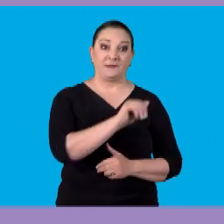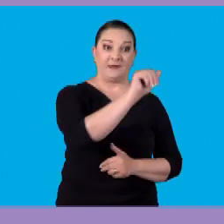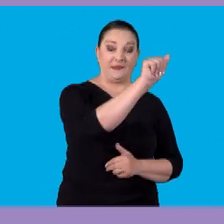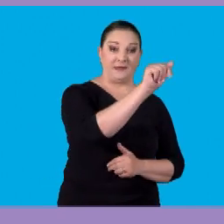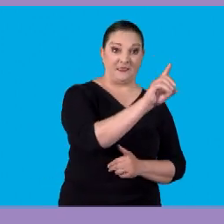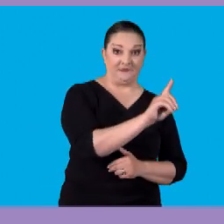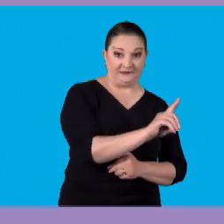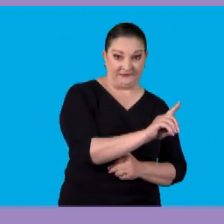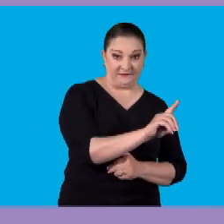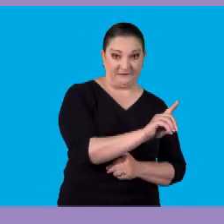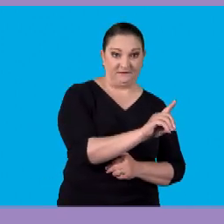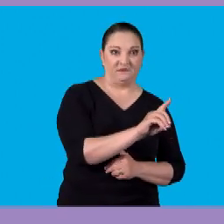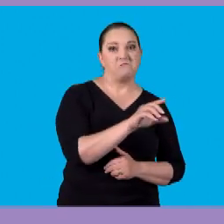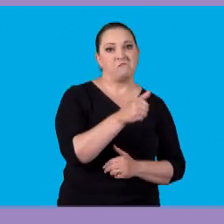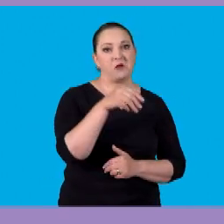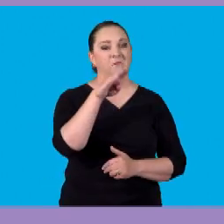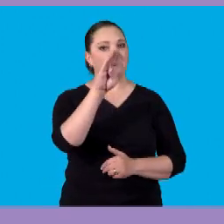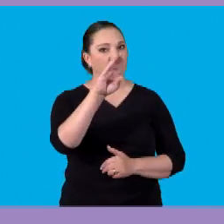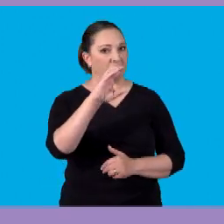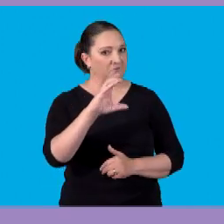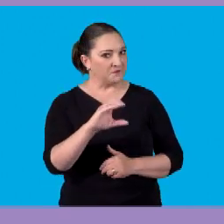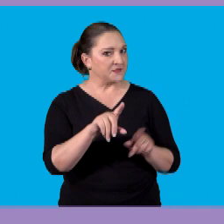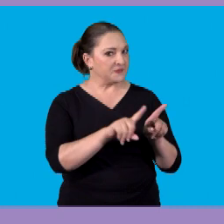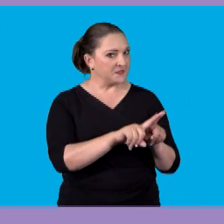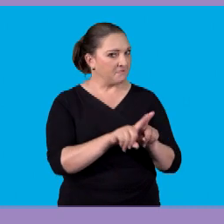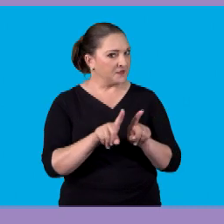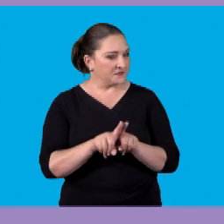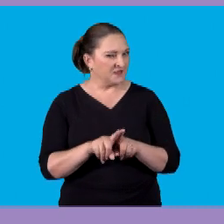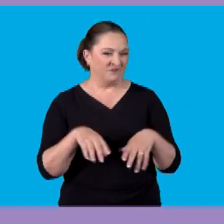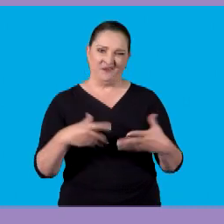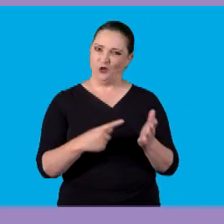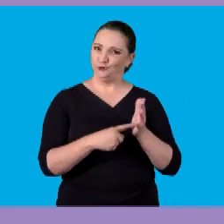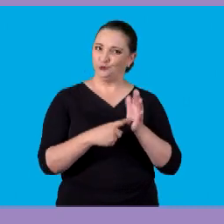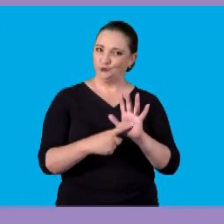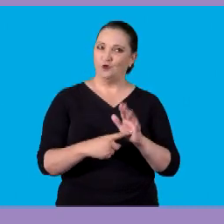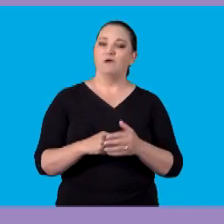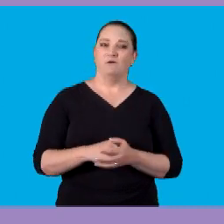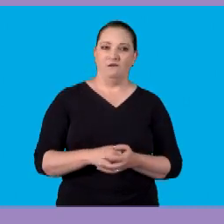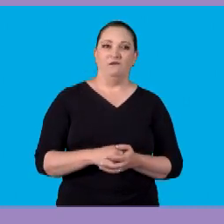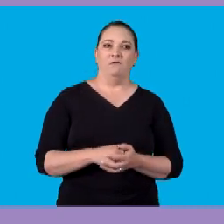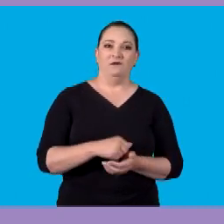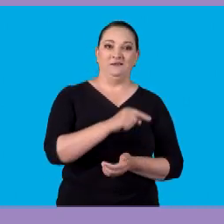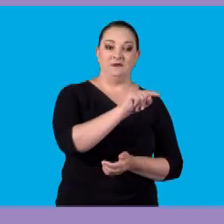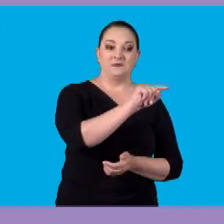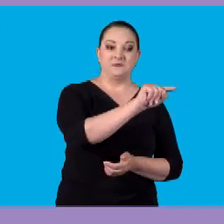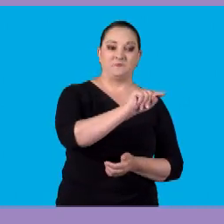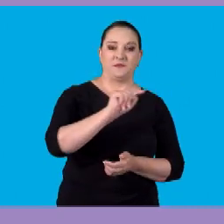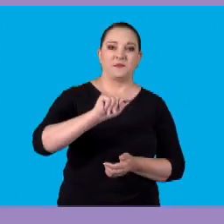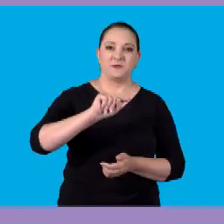have AD that is equal to BC, and that is